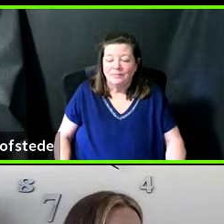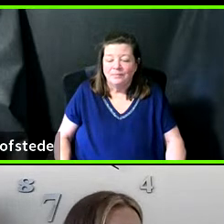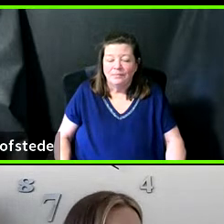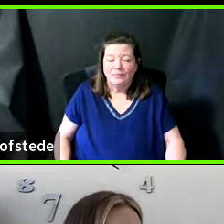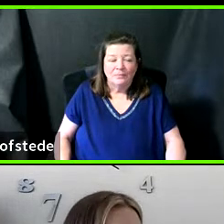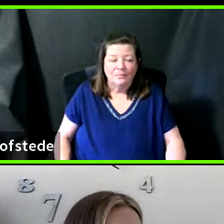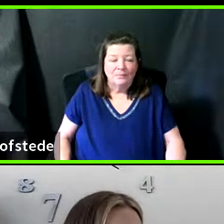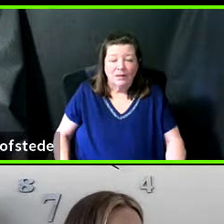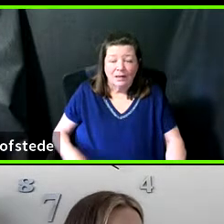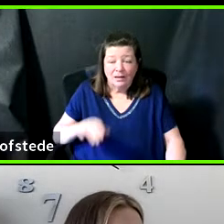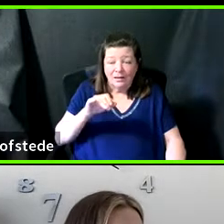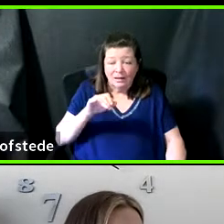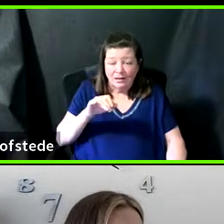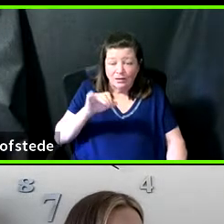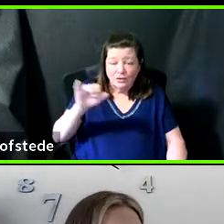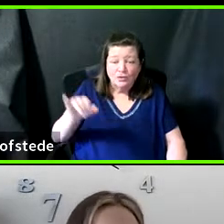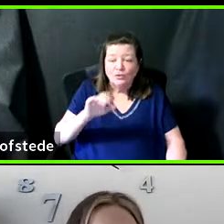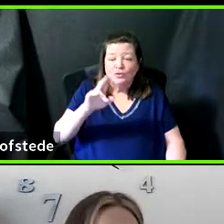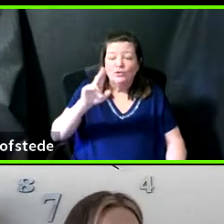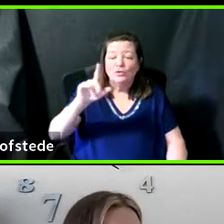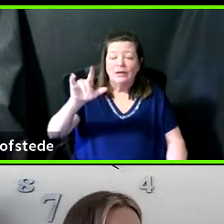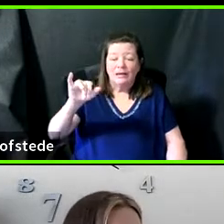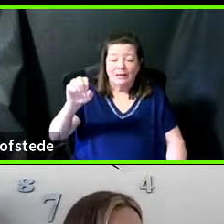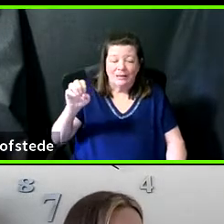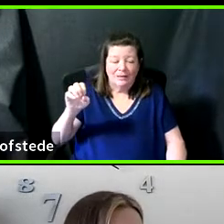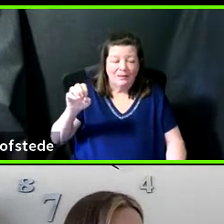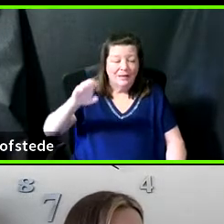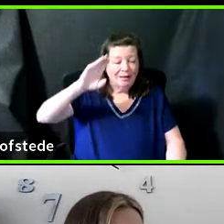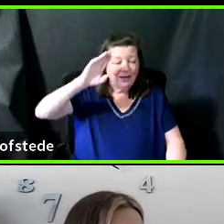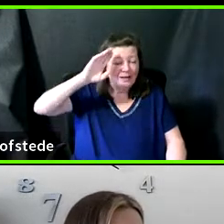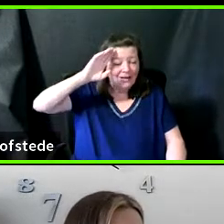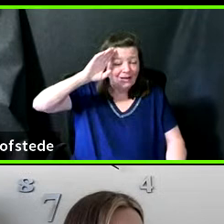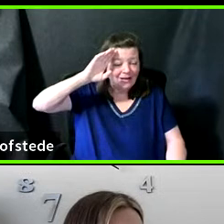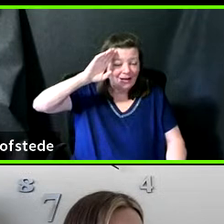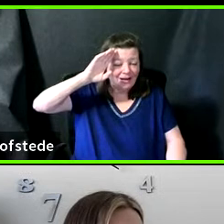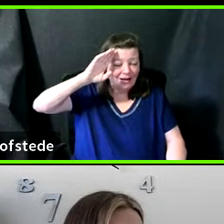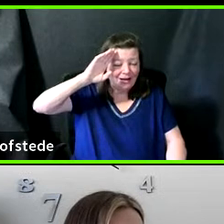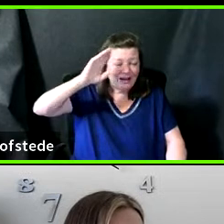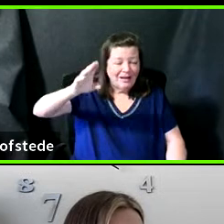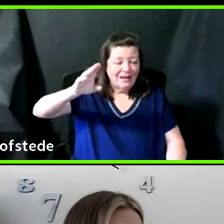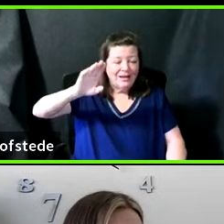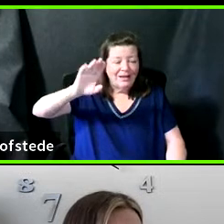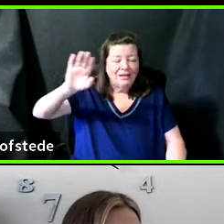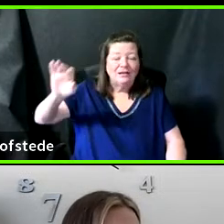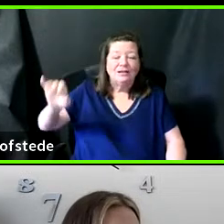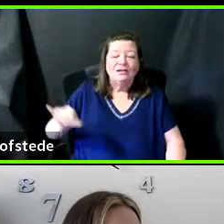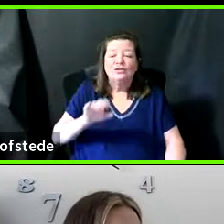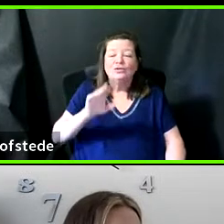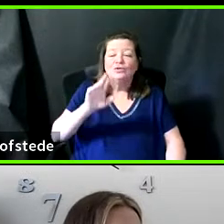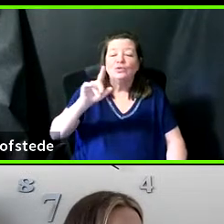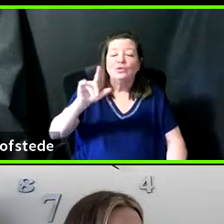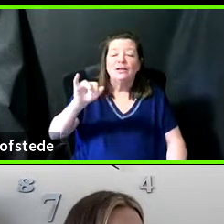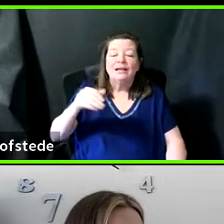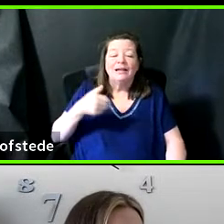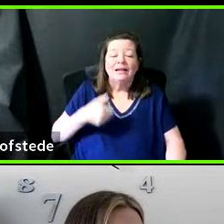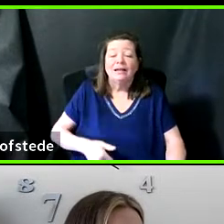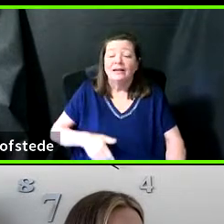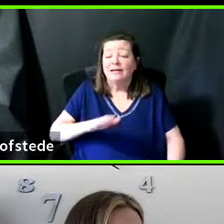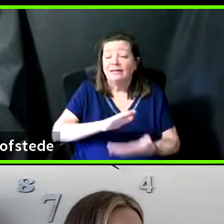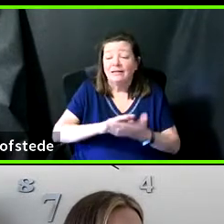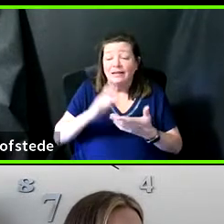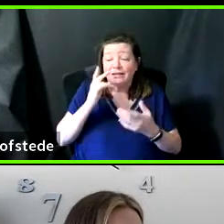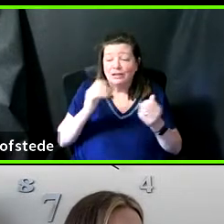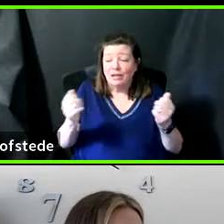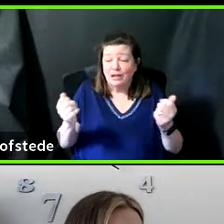Sorry, Irina, did you say Julie? Mm-hmm. Yep. Okay, all right. I'm Julie. It's nice to see